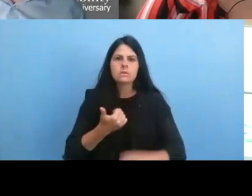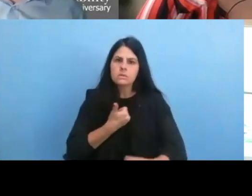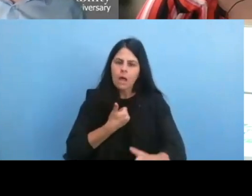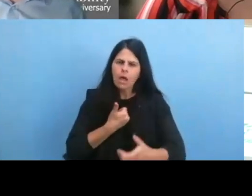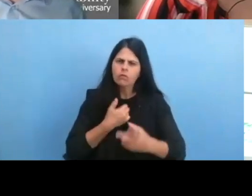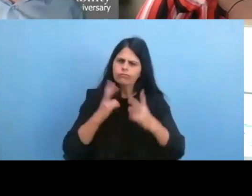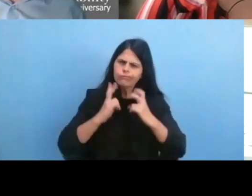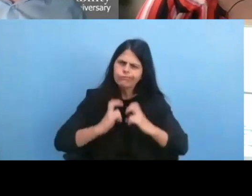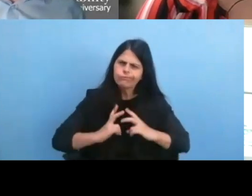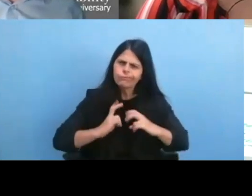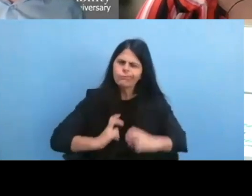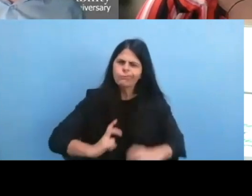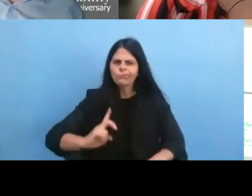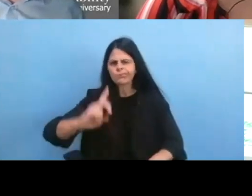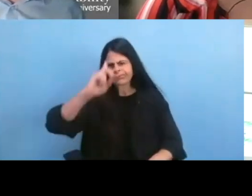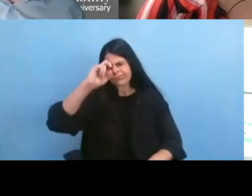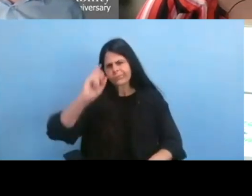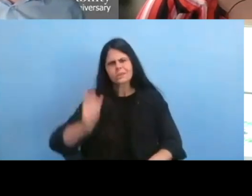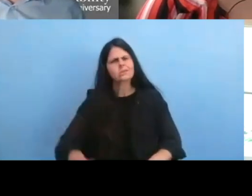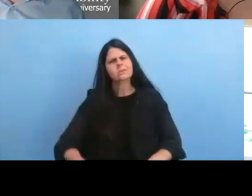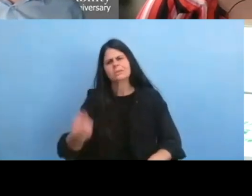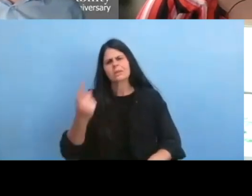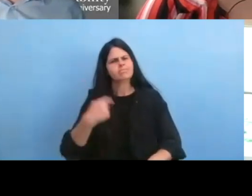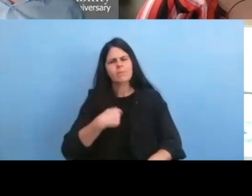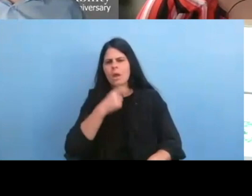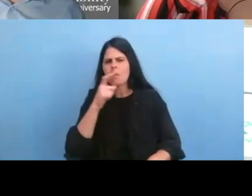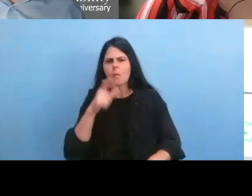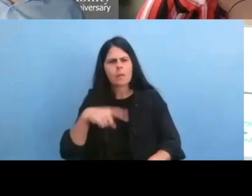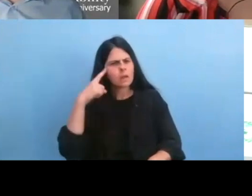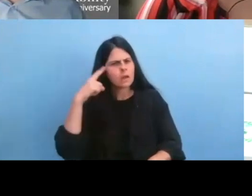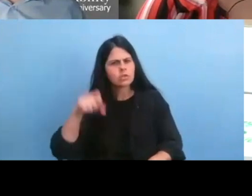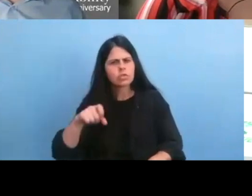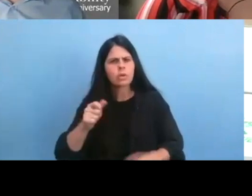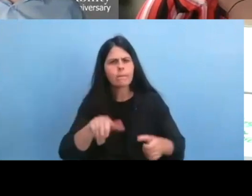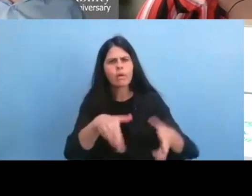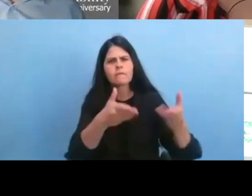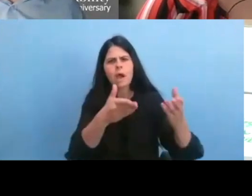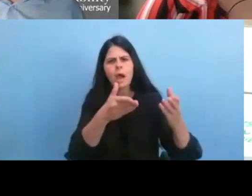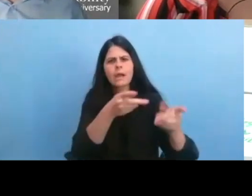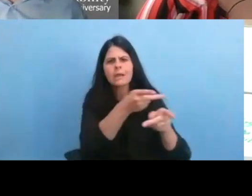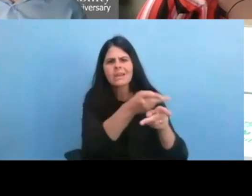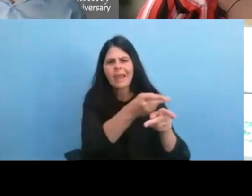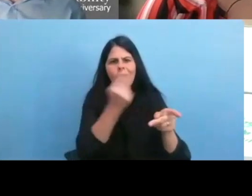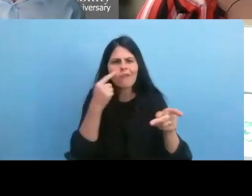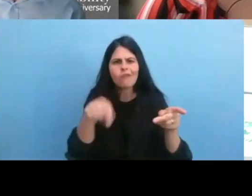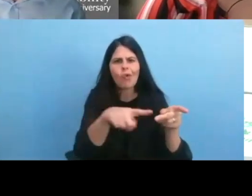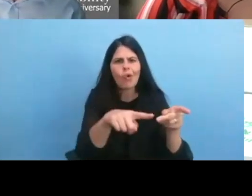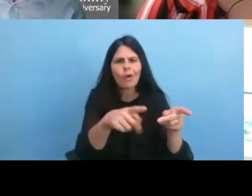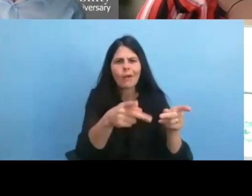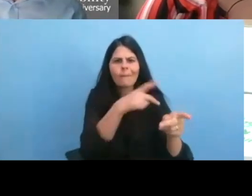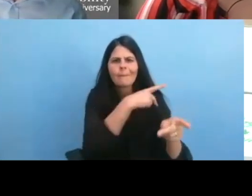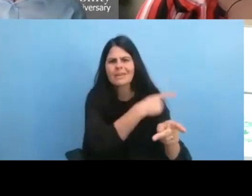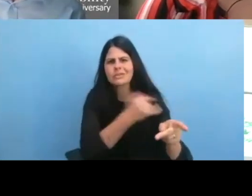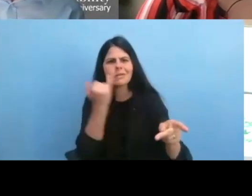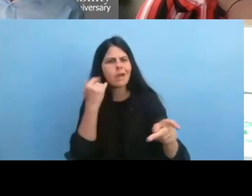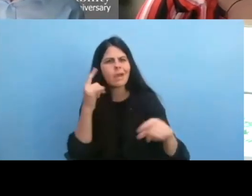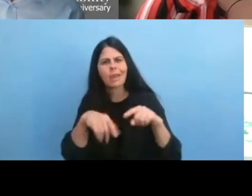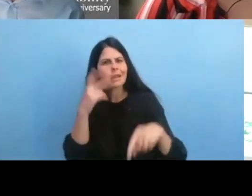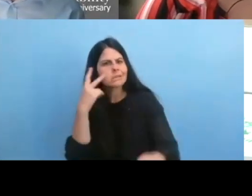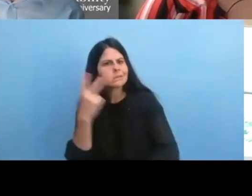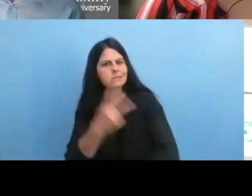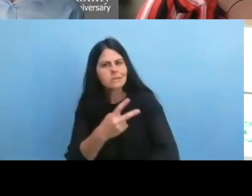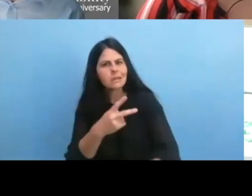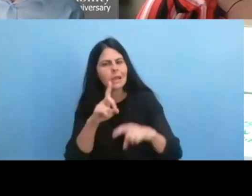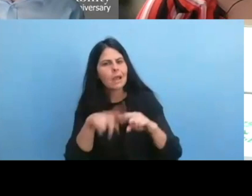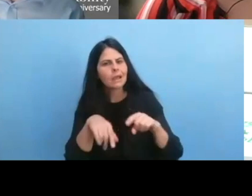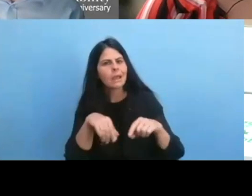self-introspection of saying, I don't think that I should be providing care to patients where I can't see them. I can't see how they're doing these